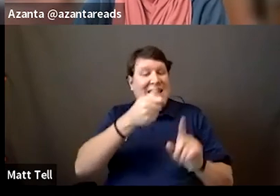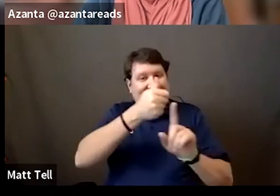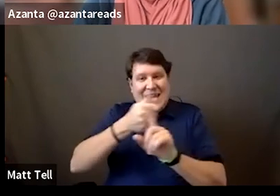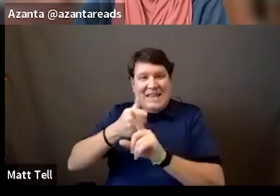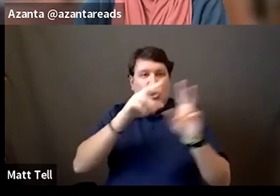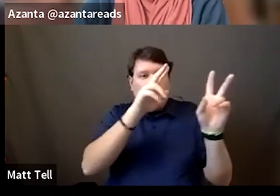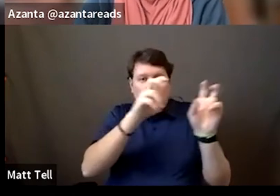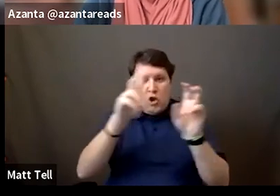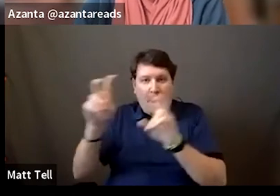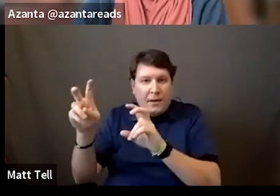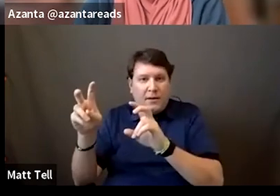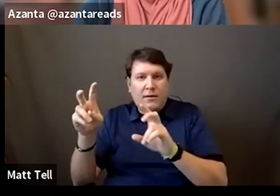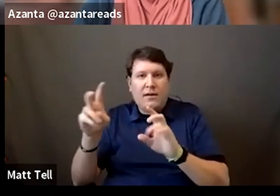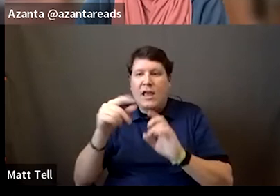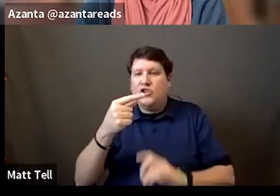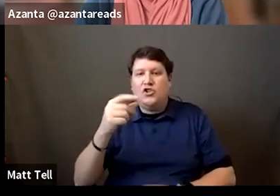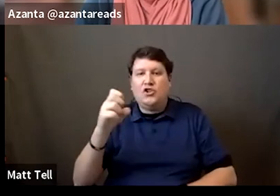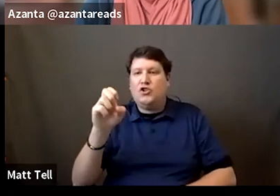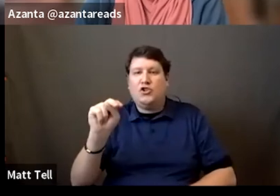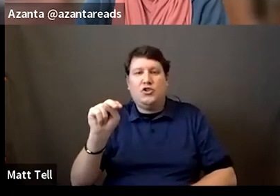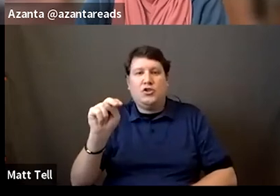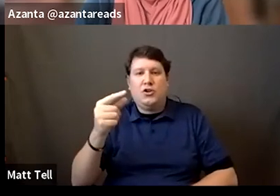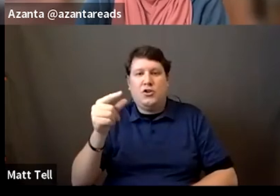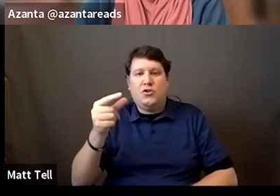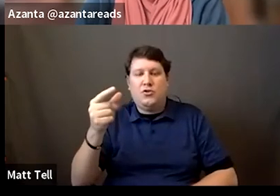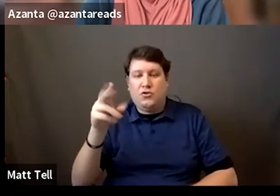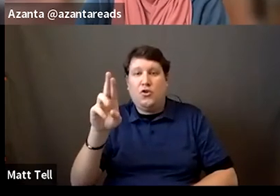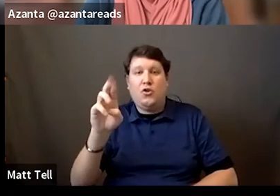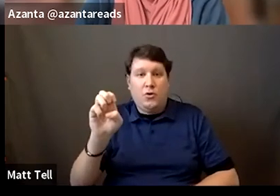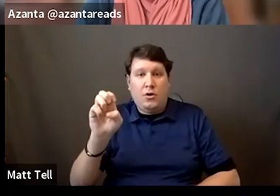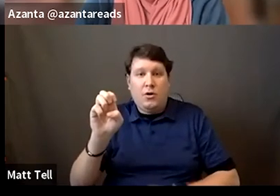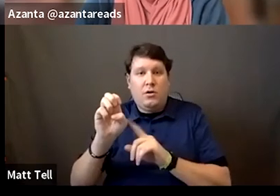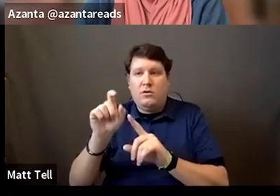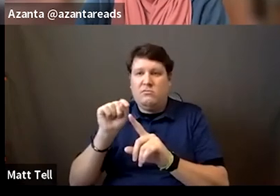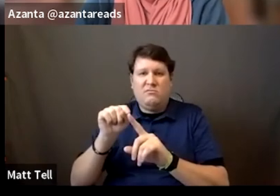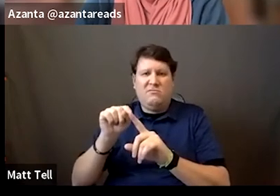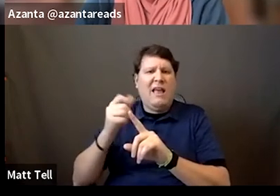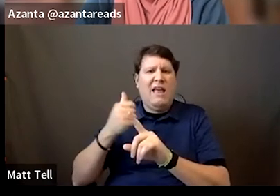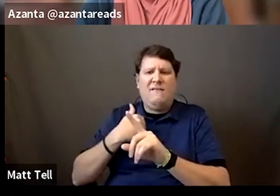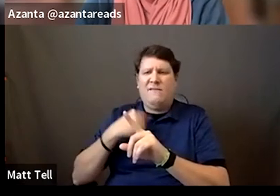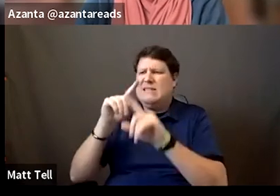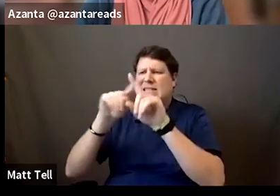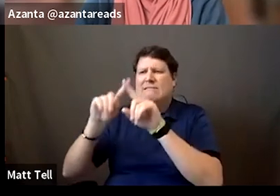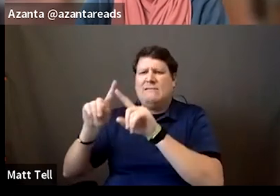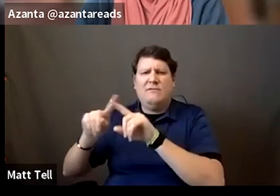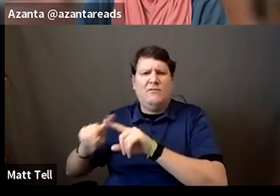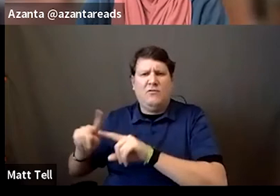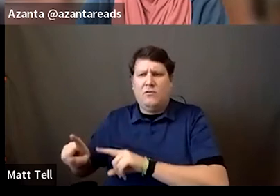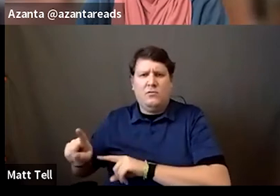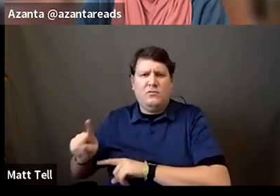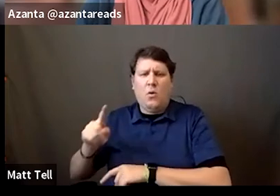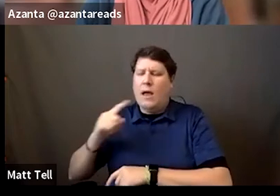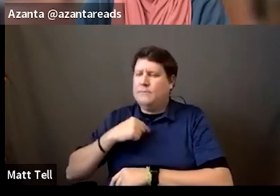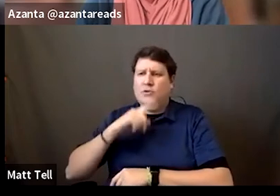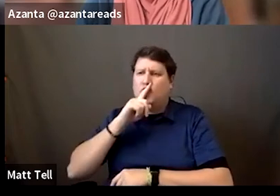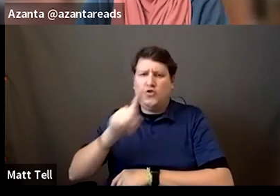about finding the right person and pairing the book with them. Like, I have a friend who does just horror recommendations, and